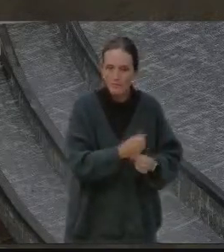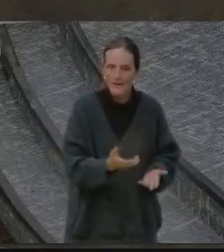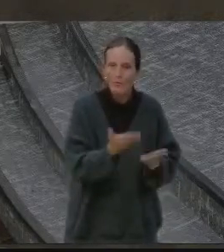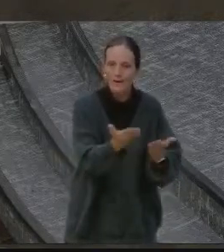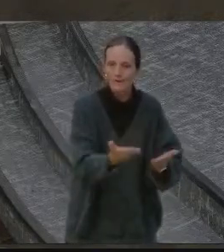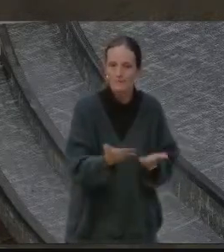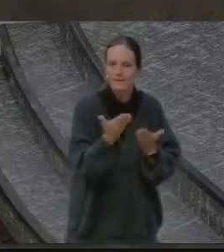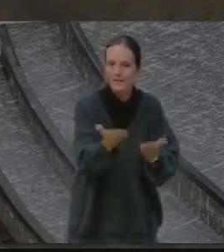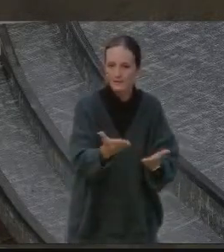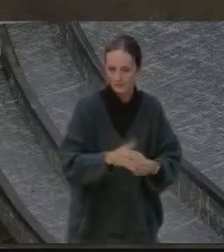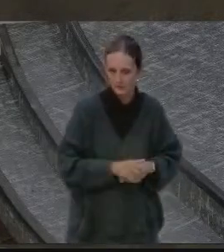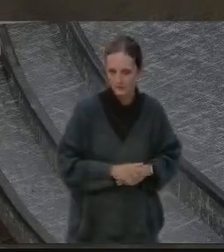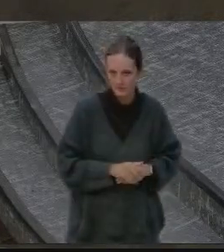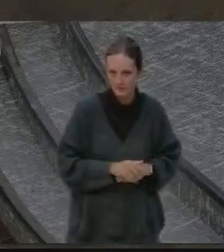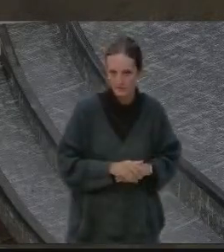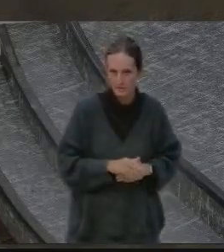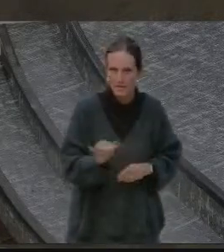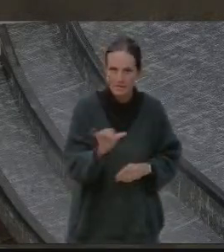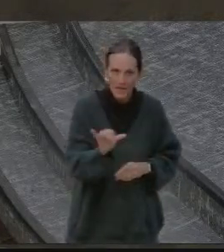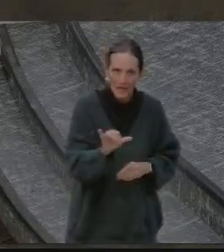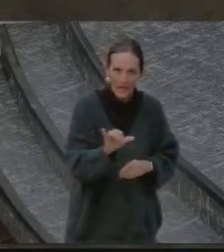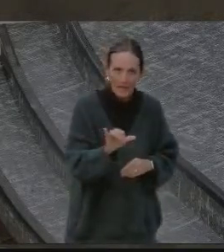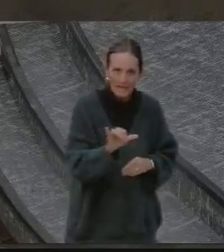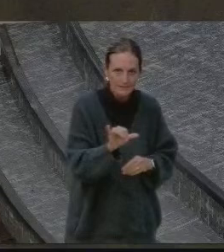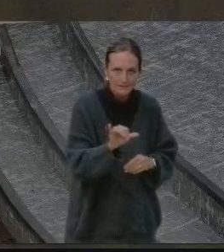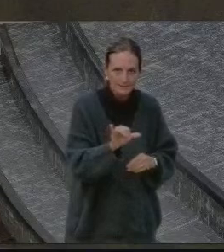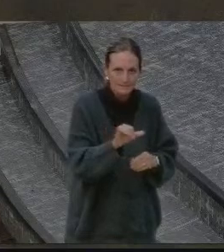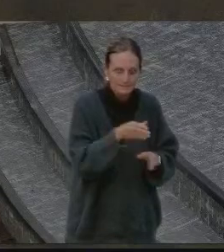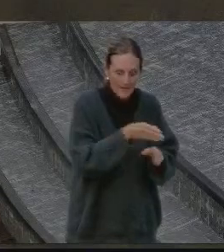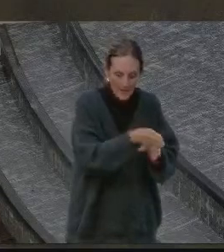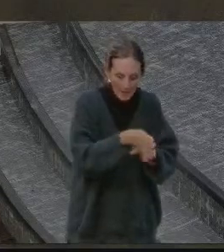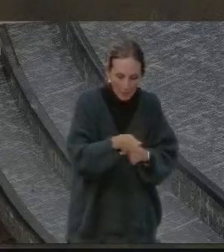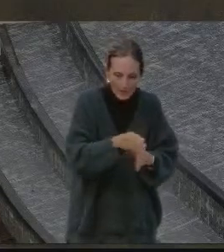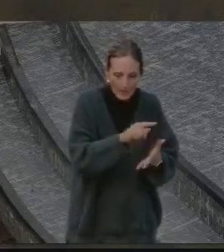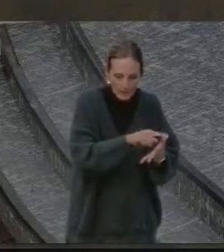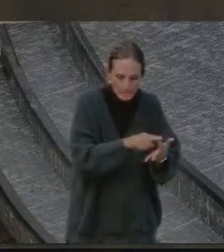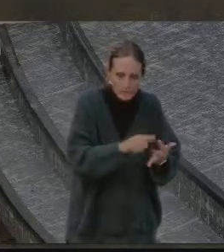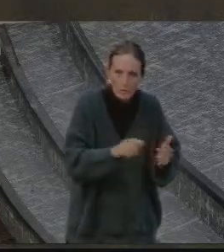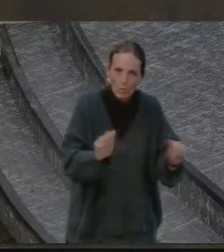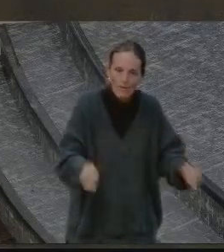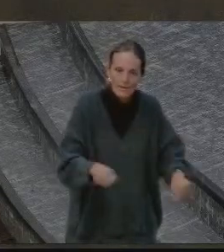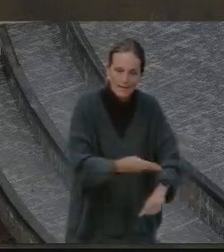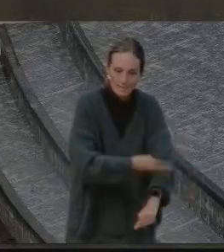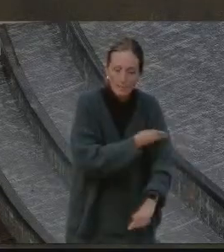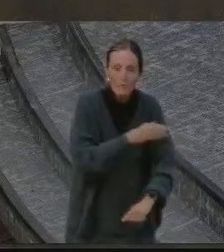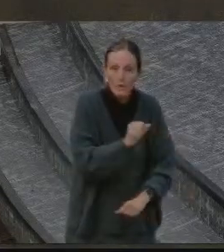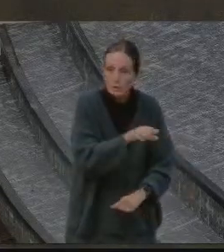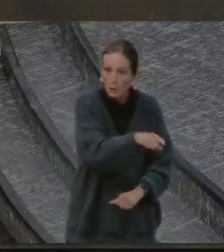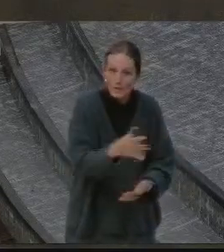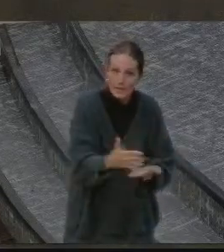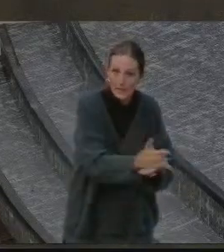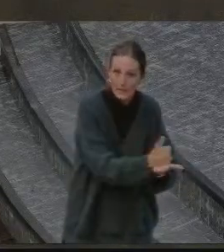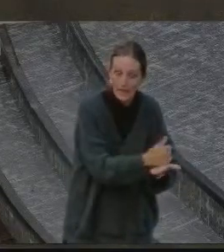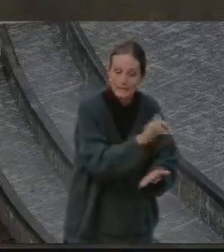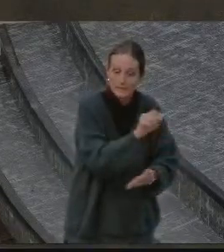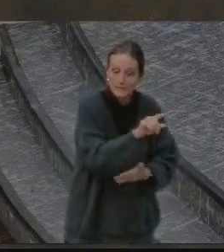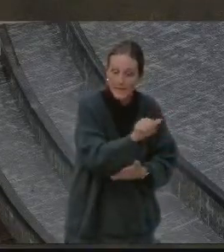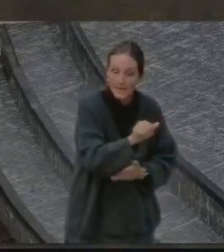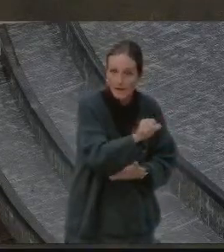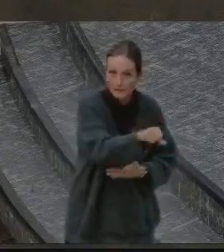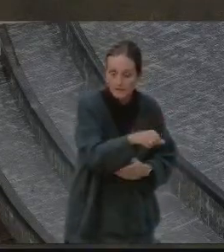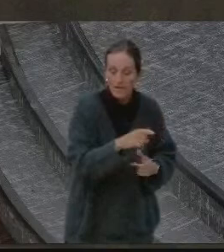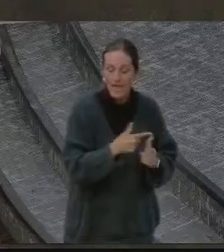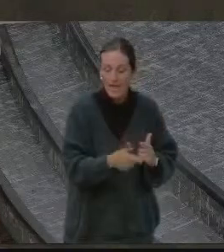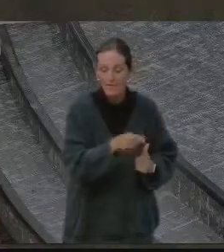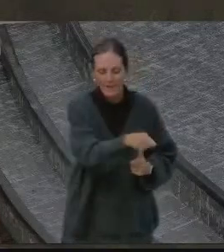around areas that we can address for improvement. So not just collecting the data, but then I think, because I even heard